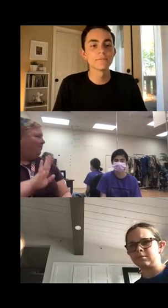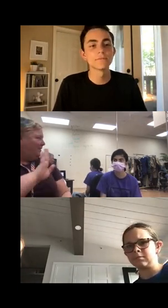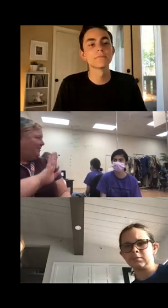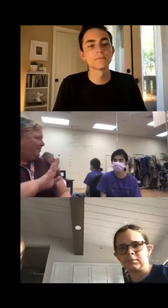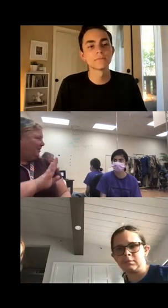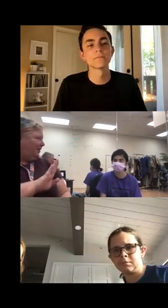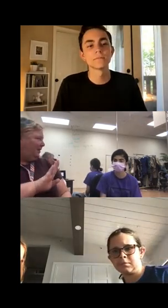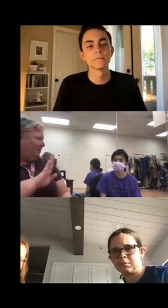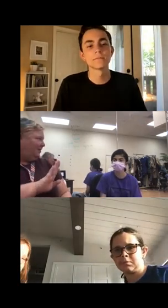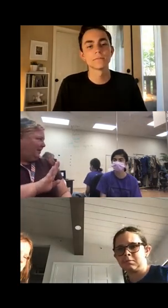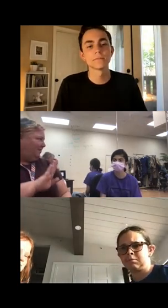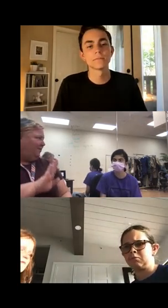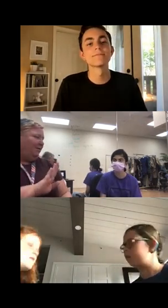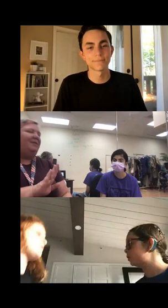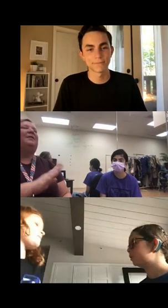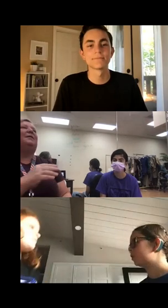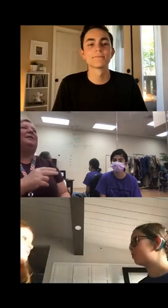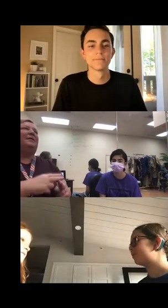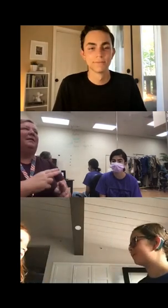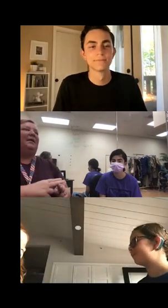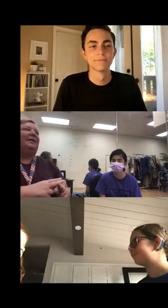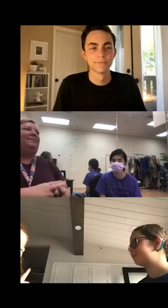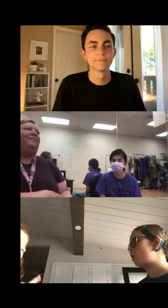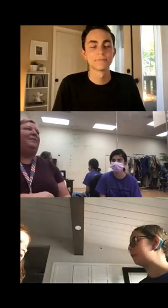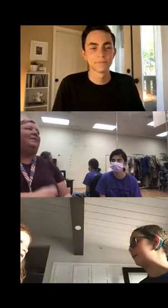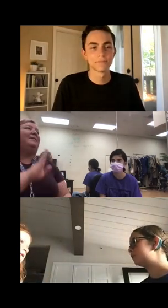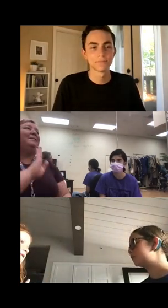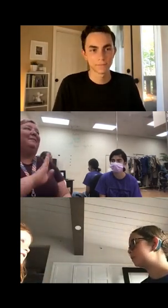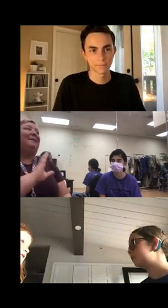wait, what's this one again? Your. Name, your name.